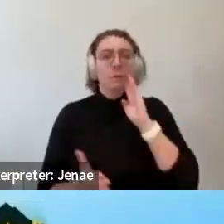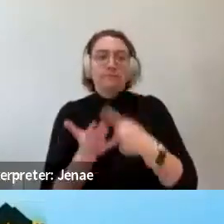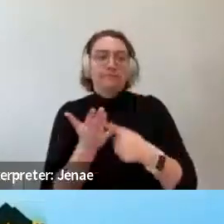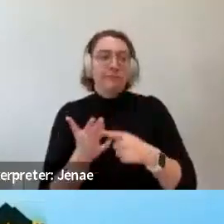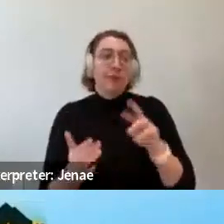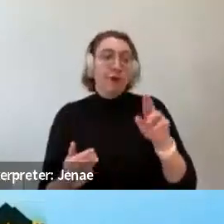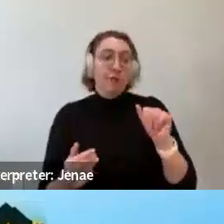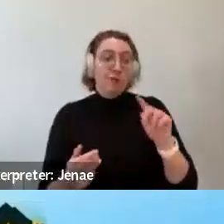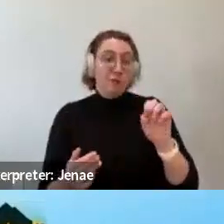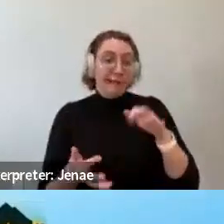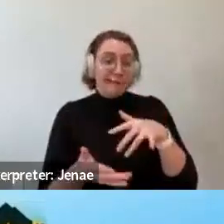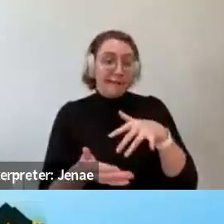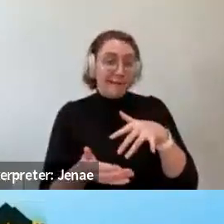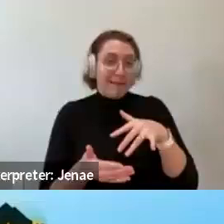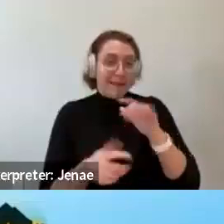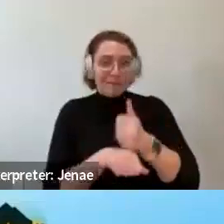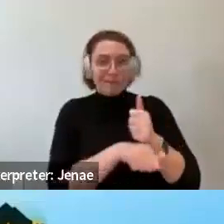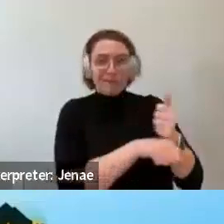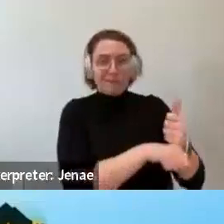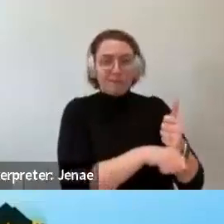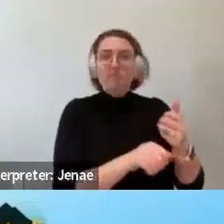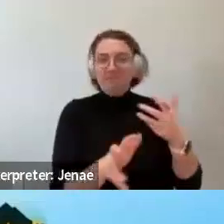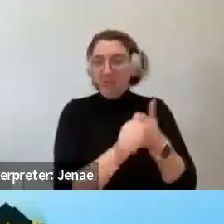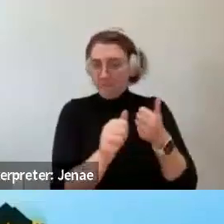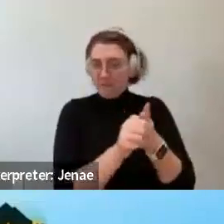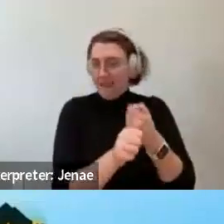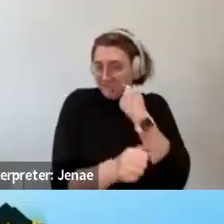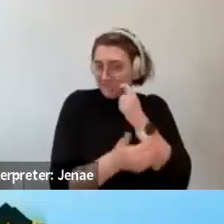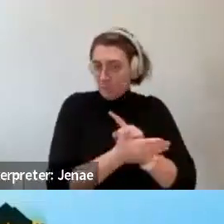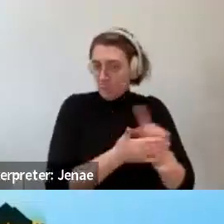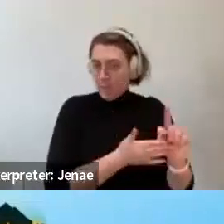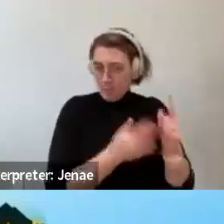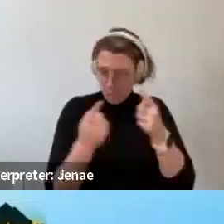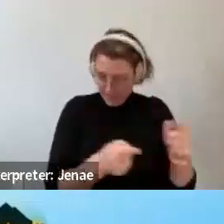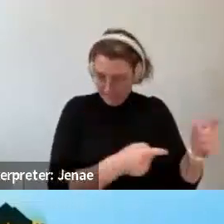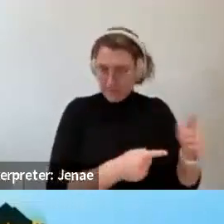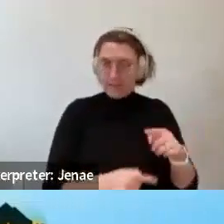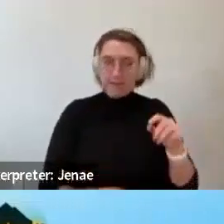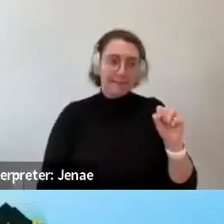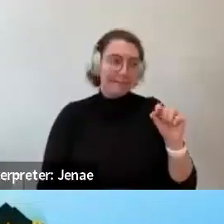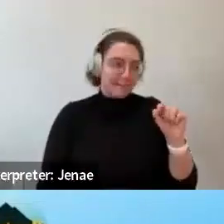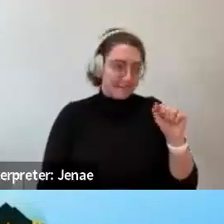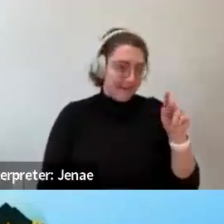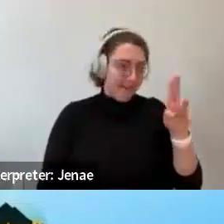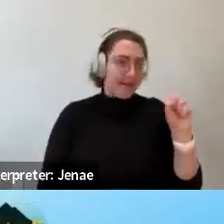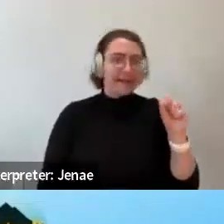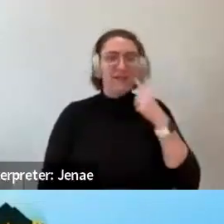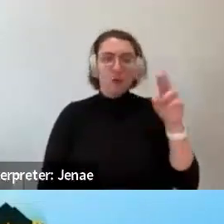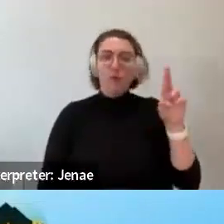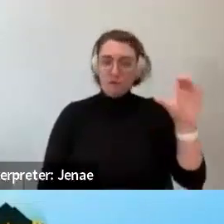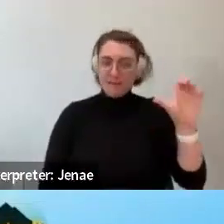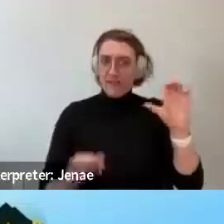study implementation and give folks some updates on what has occurred this last week and the status of the Regional Center